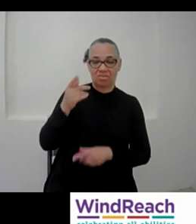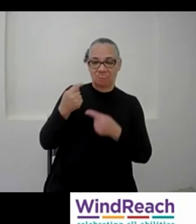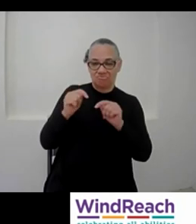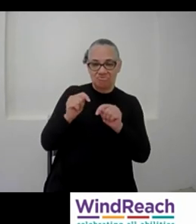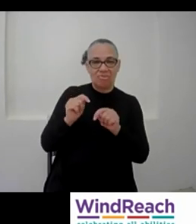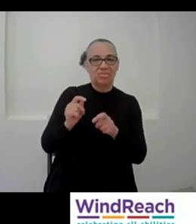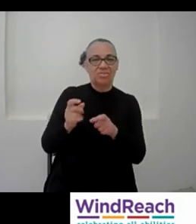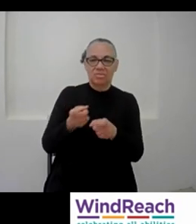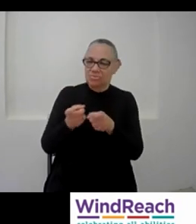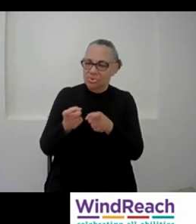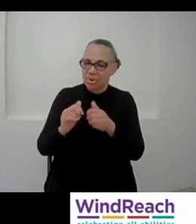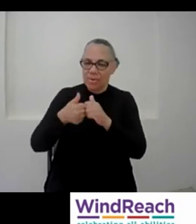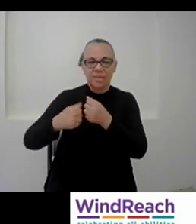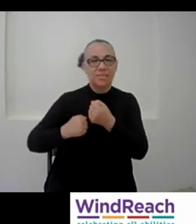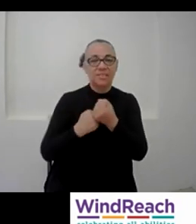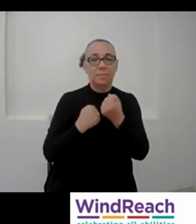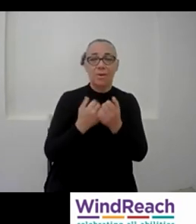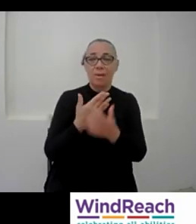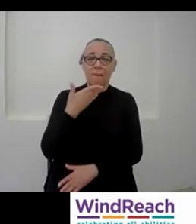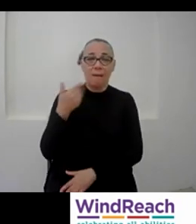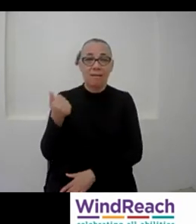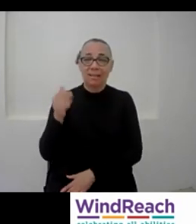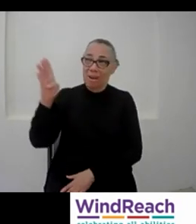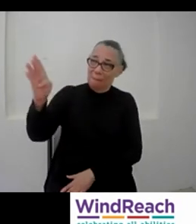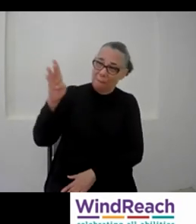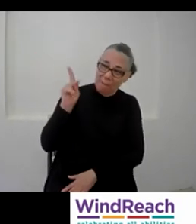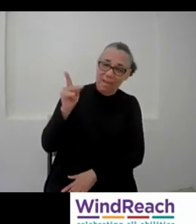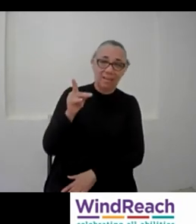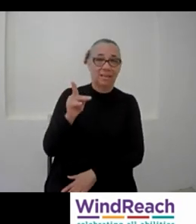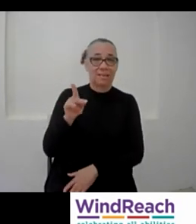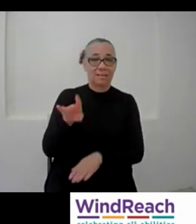could be supported better, come back cured.